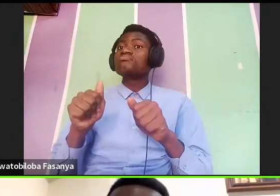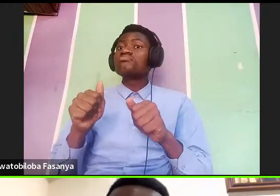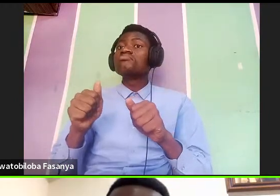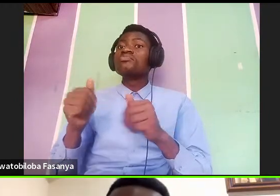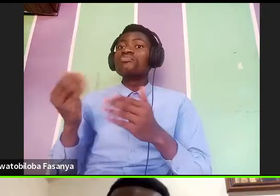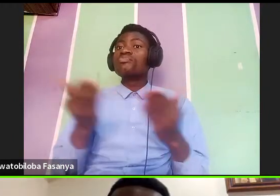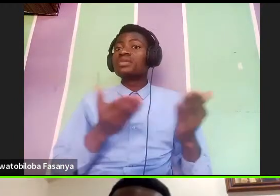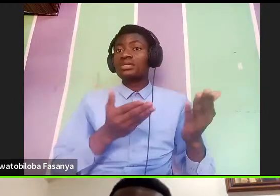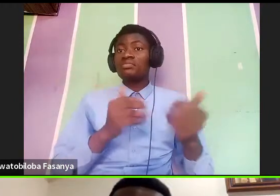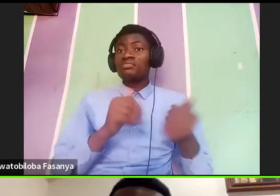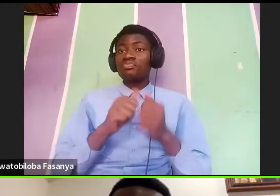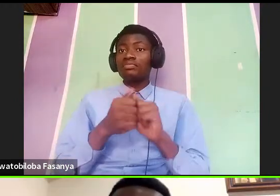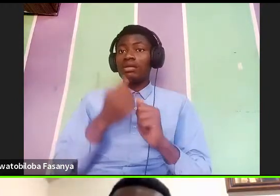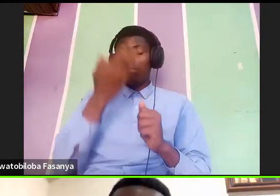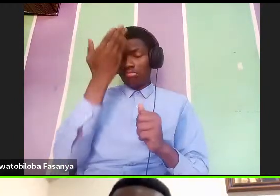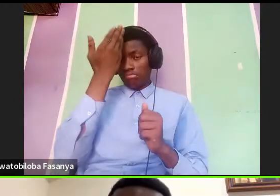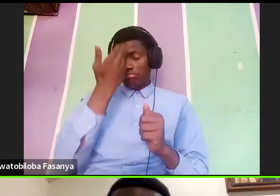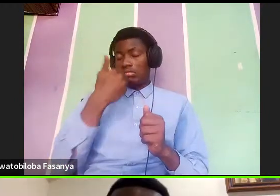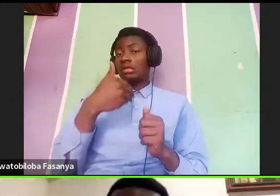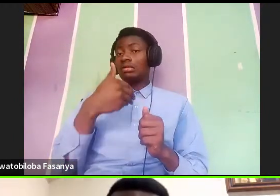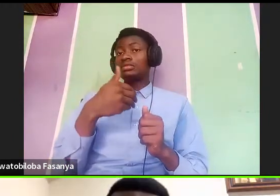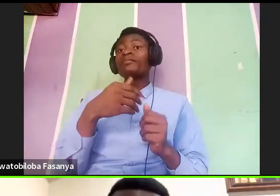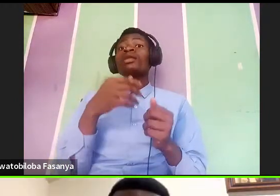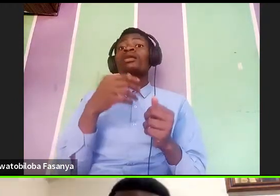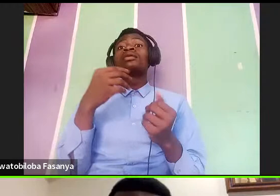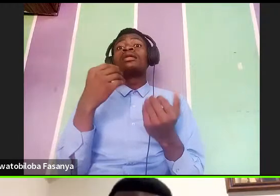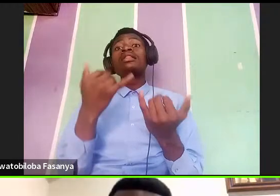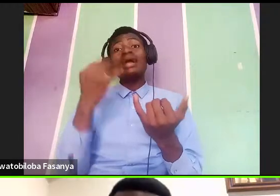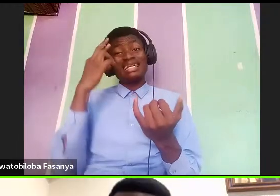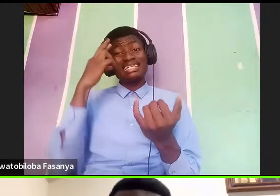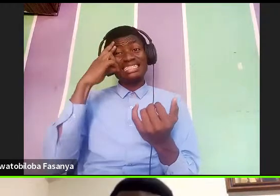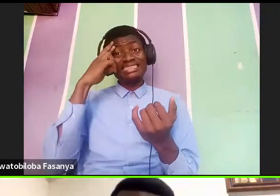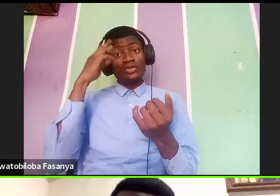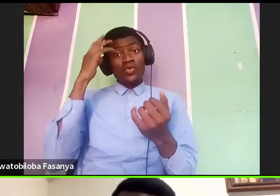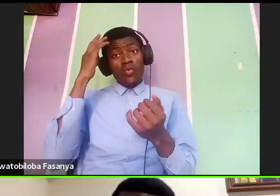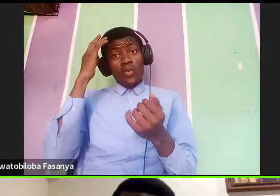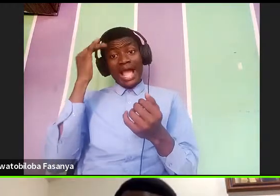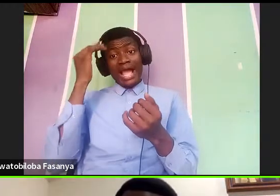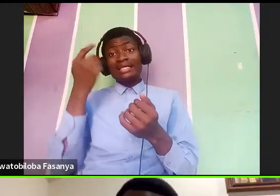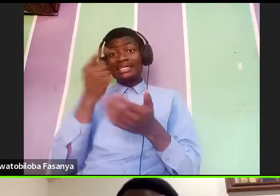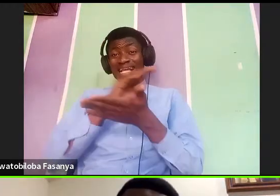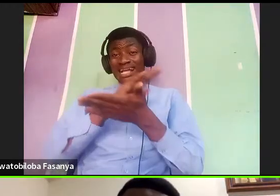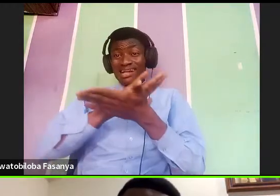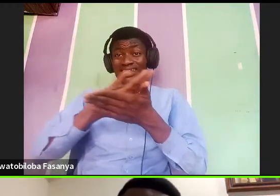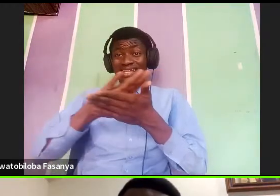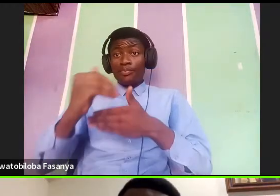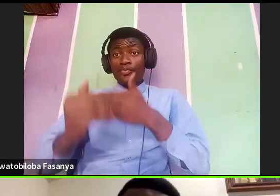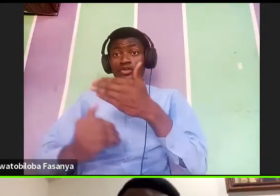then the reason why, a clean procedure to give the injection is important is